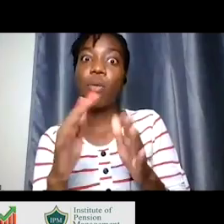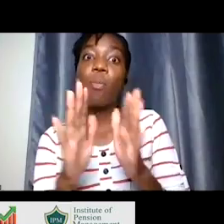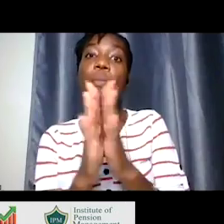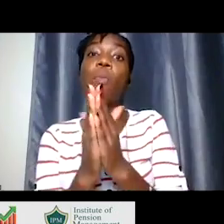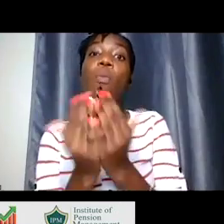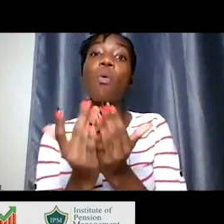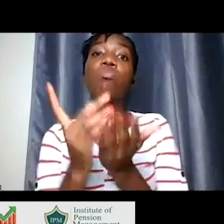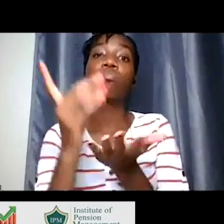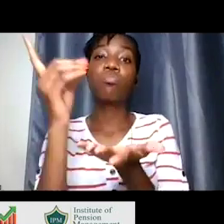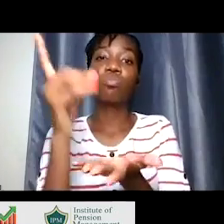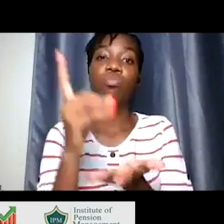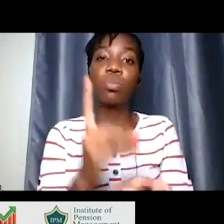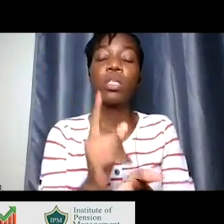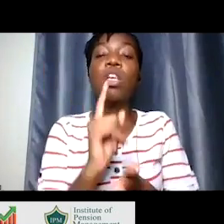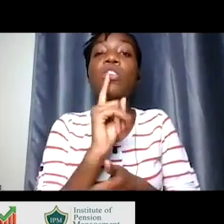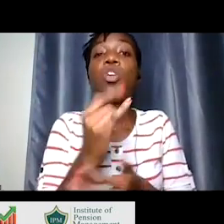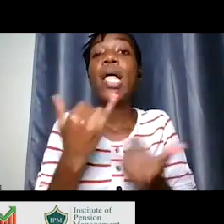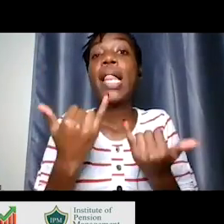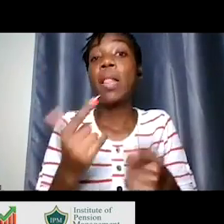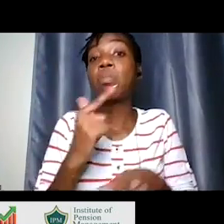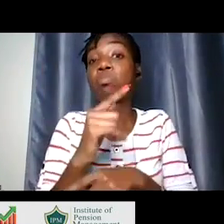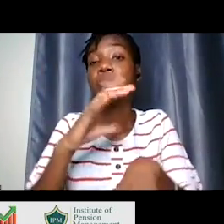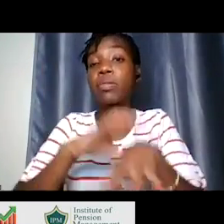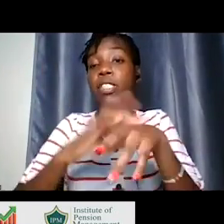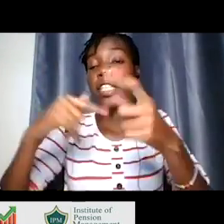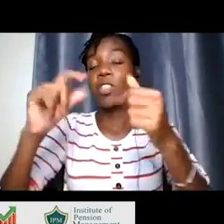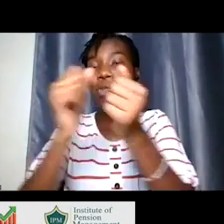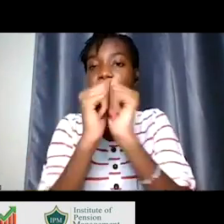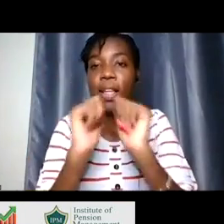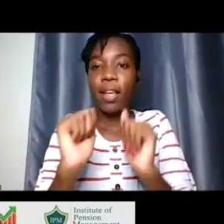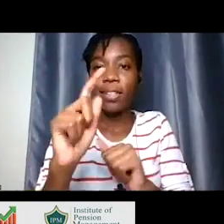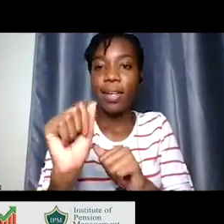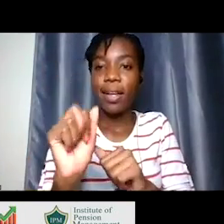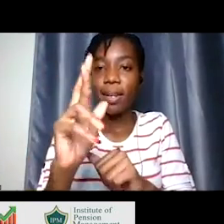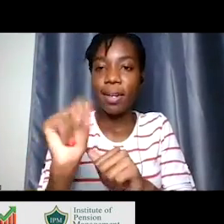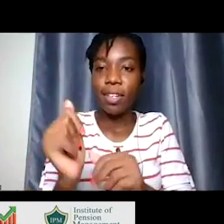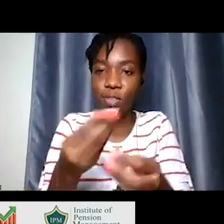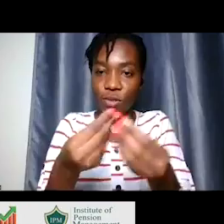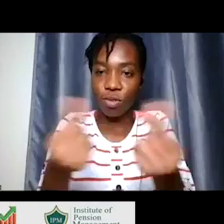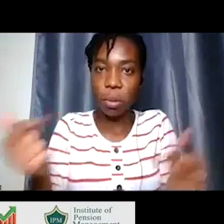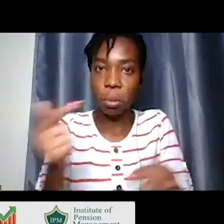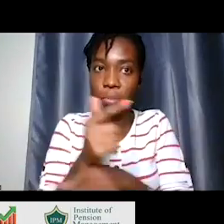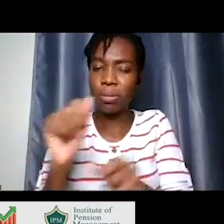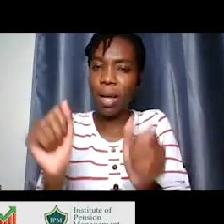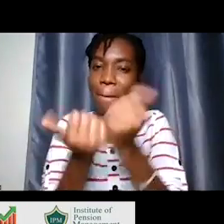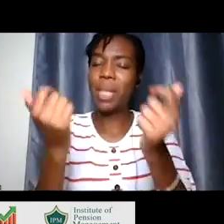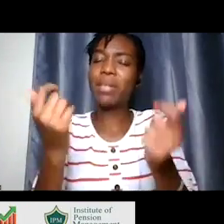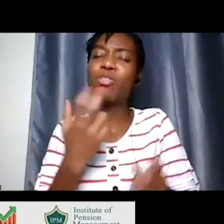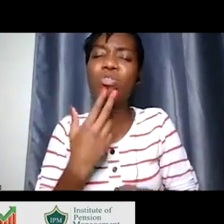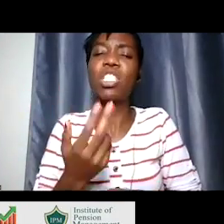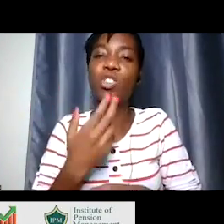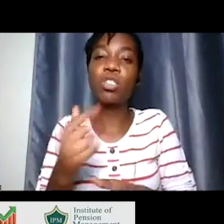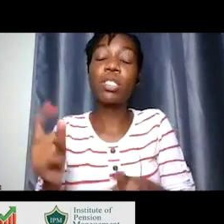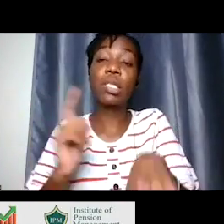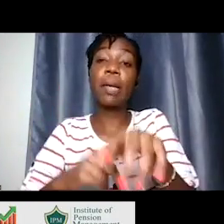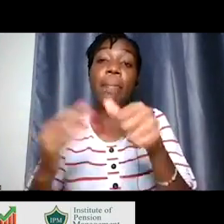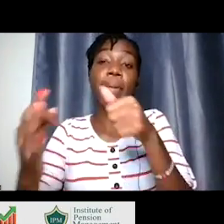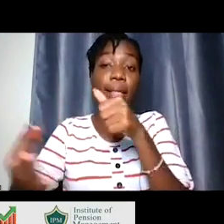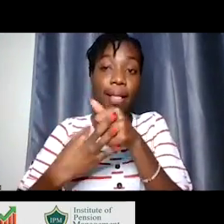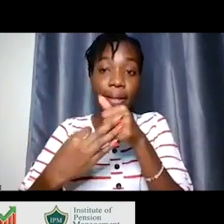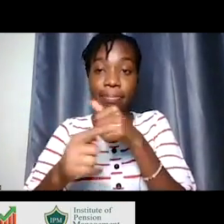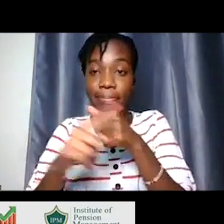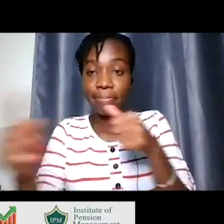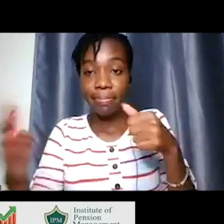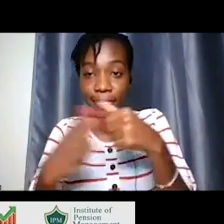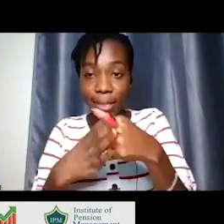right, so this is Get It Right to the Tara Solutions, a webinar series that takes place every Tuesday from 8 p.m. to 9 p.m. I am your